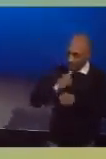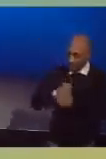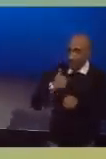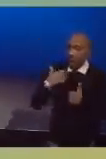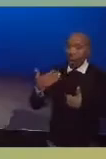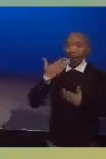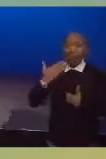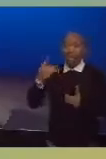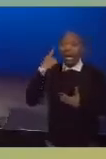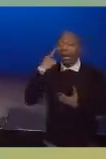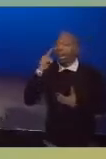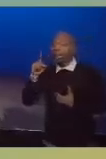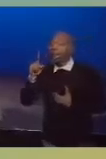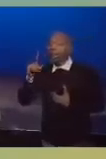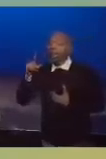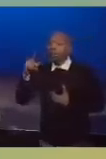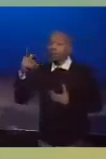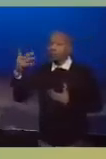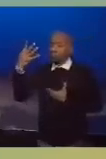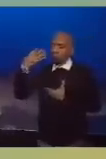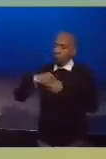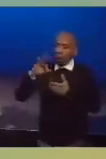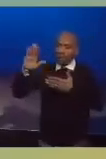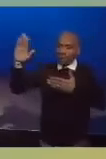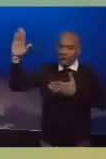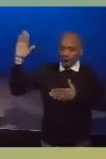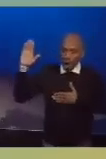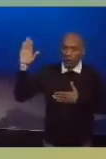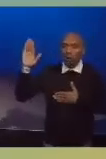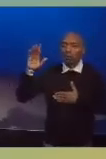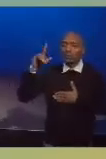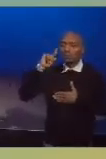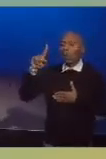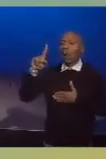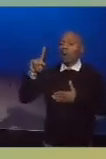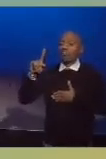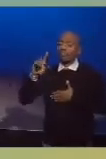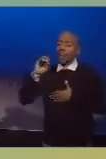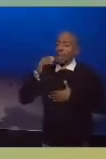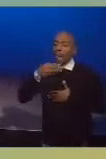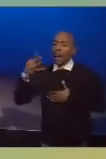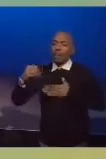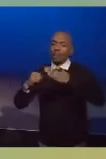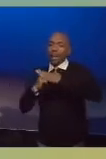them for being part of the inaugural Obama Foundation Democracy Forum.